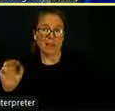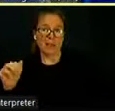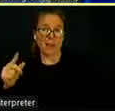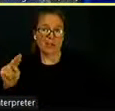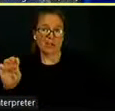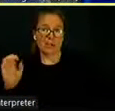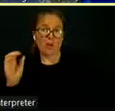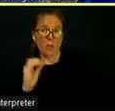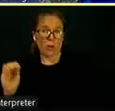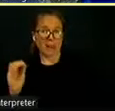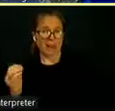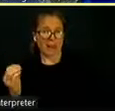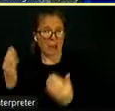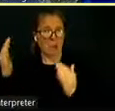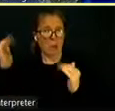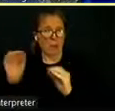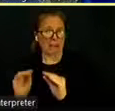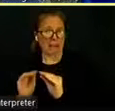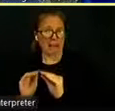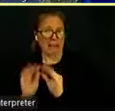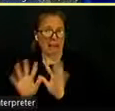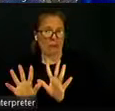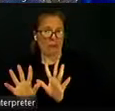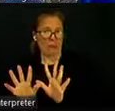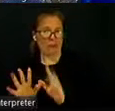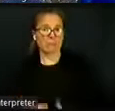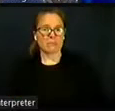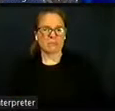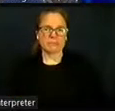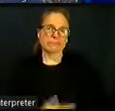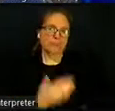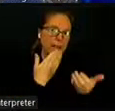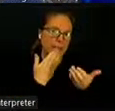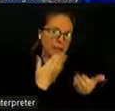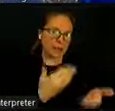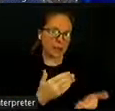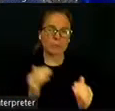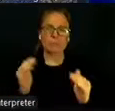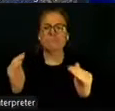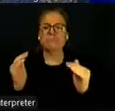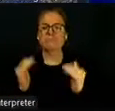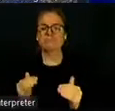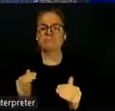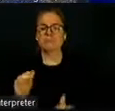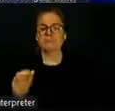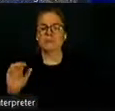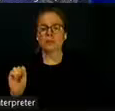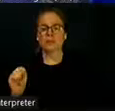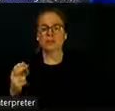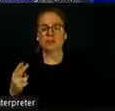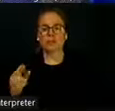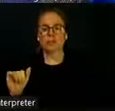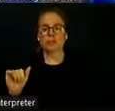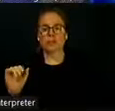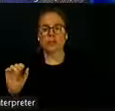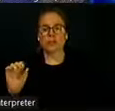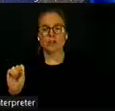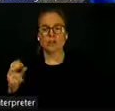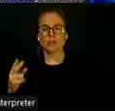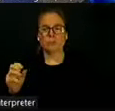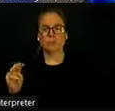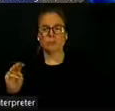good clarity. All right. Thank you, Chair Harrington. Next, we have Shashmita. Shashmita, can you hear